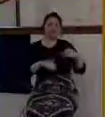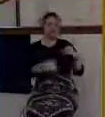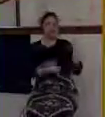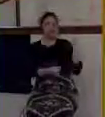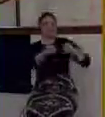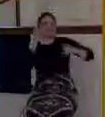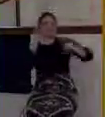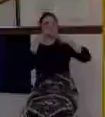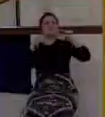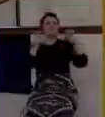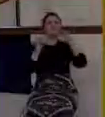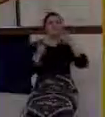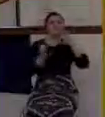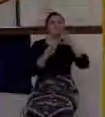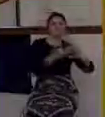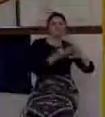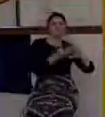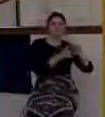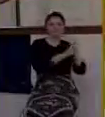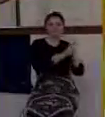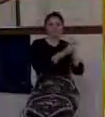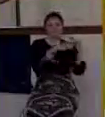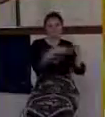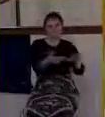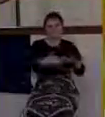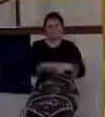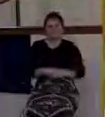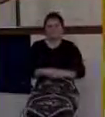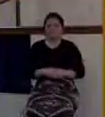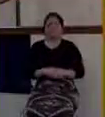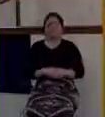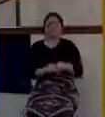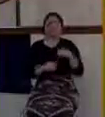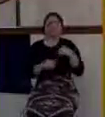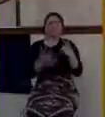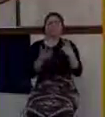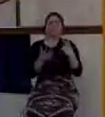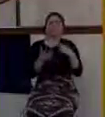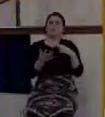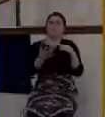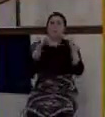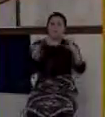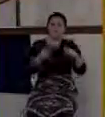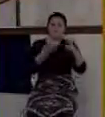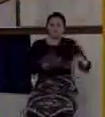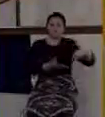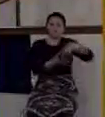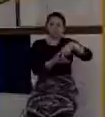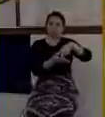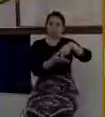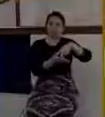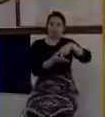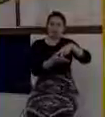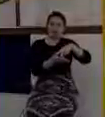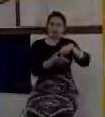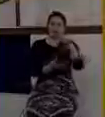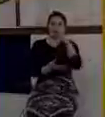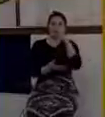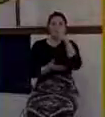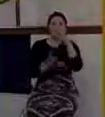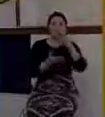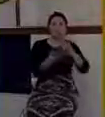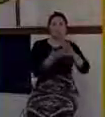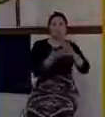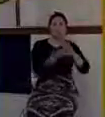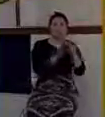also. In the resurrection, therefore, when they shall rise, whose wife shall she be of them?